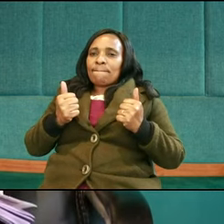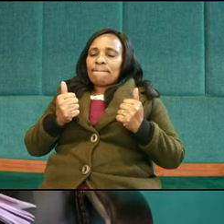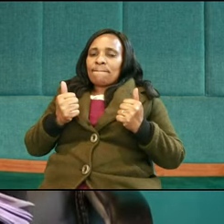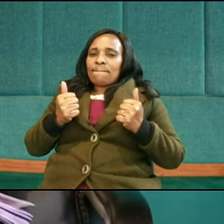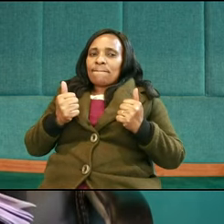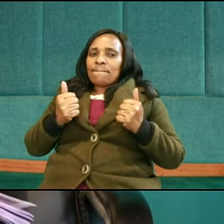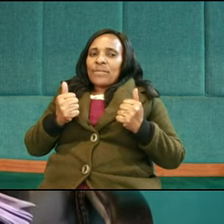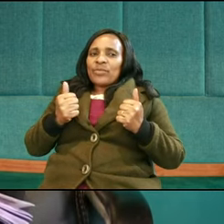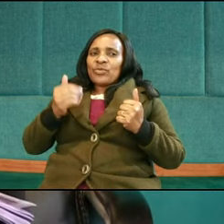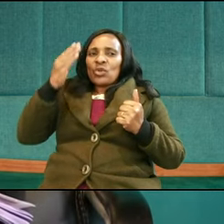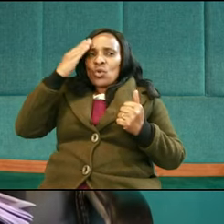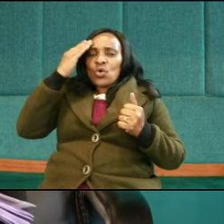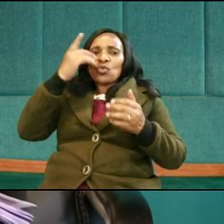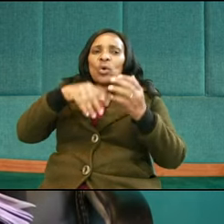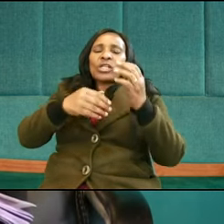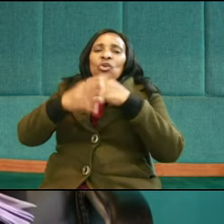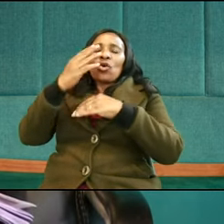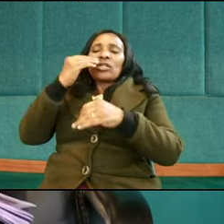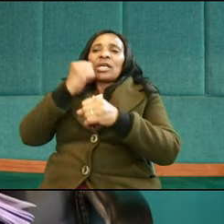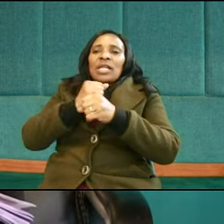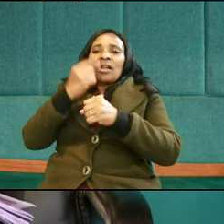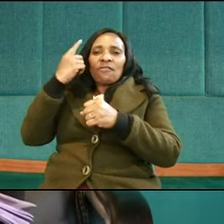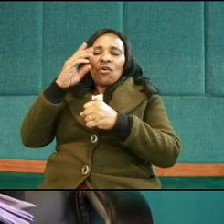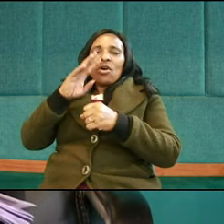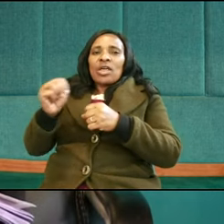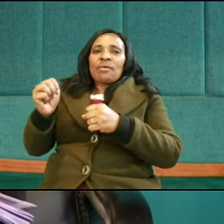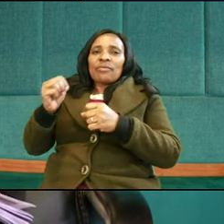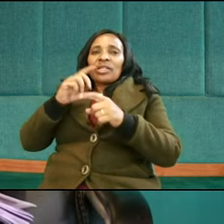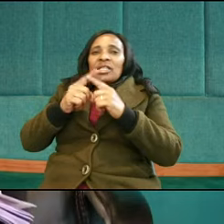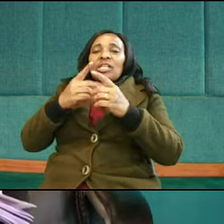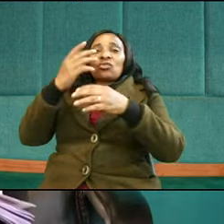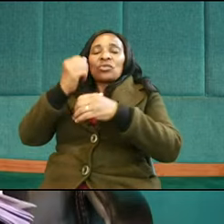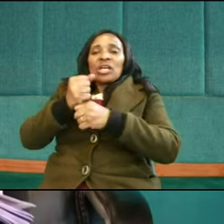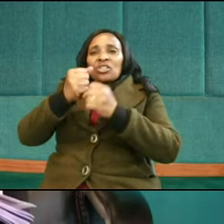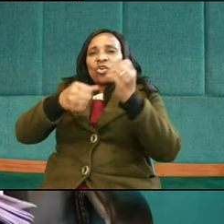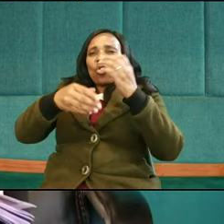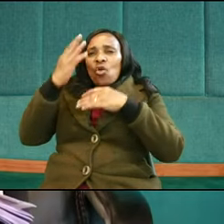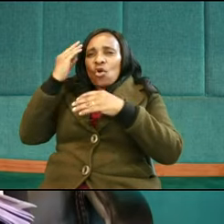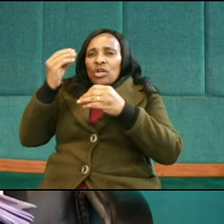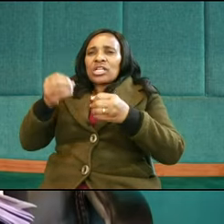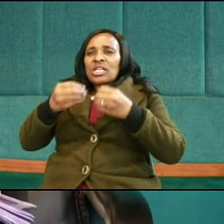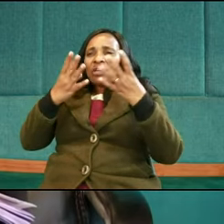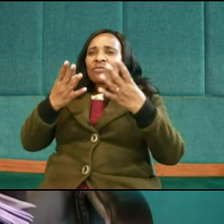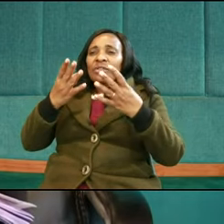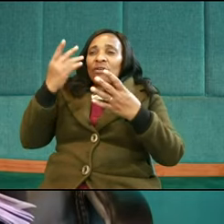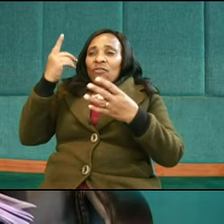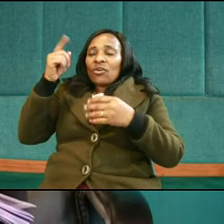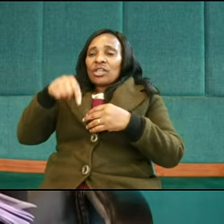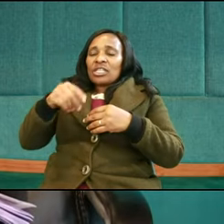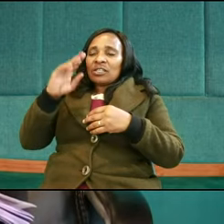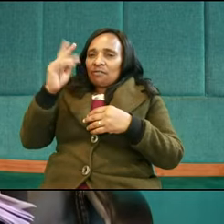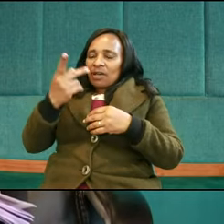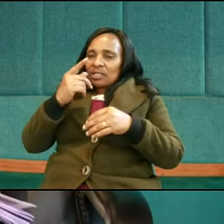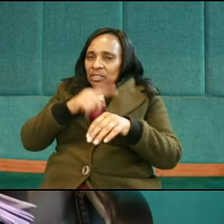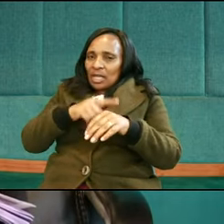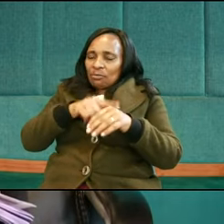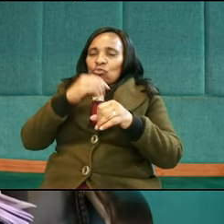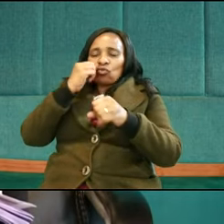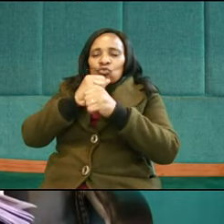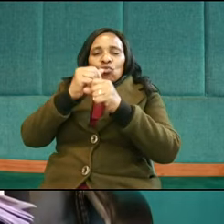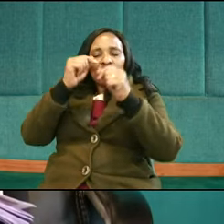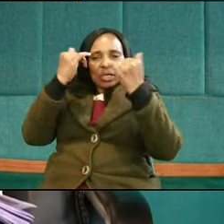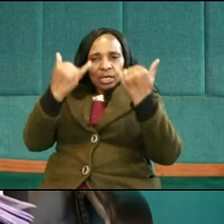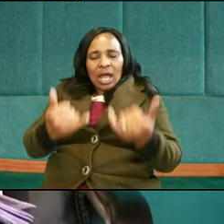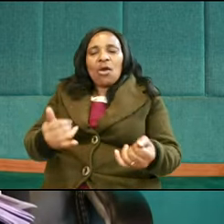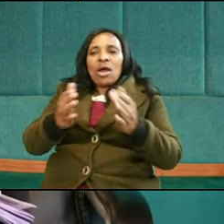He knows what God has done for him, and therefore he trusts that because God did this for us in the past, he's able to do it now